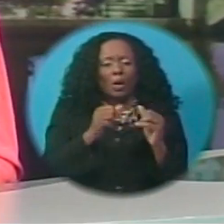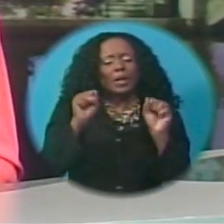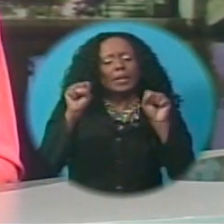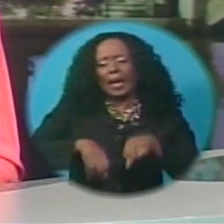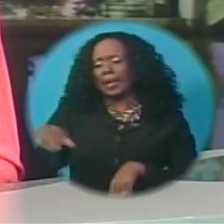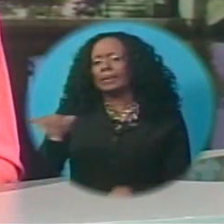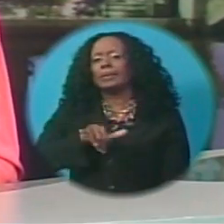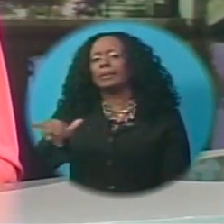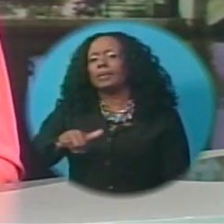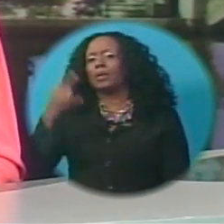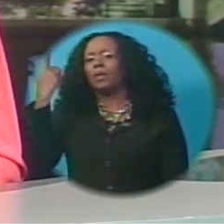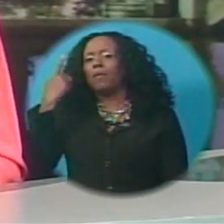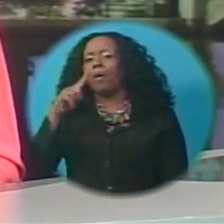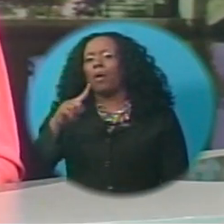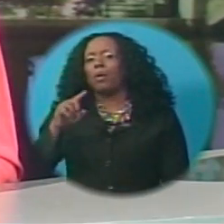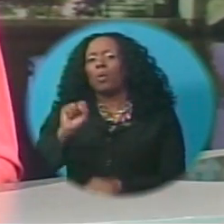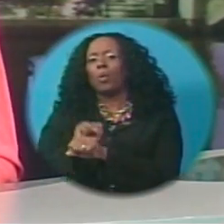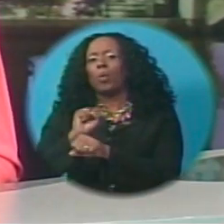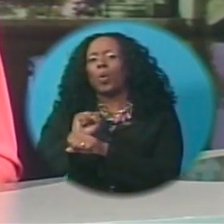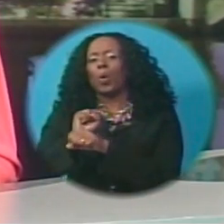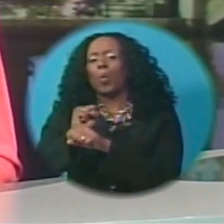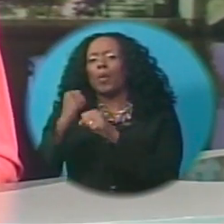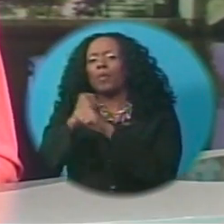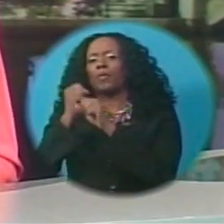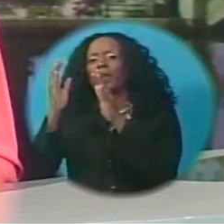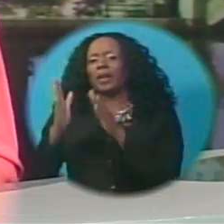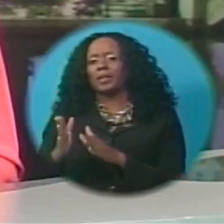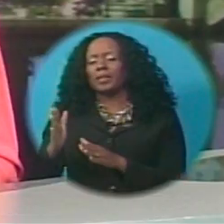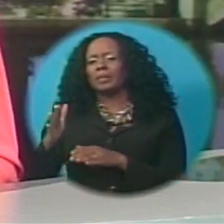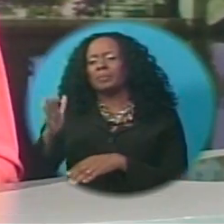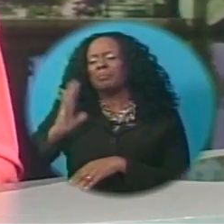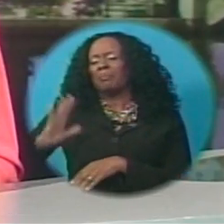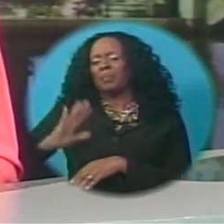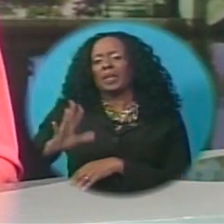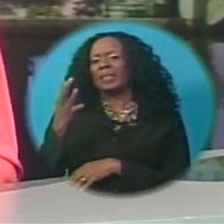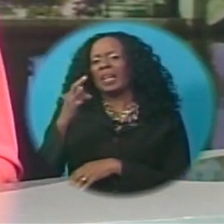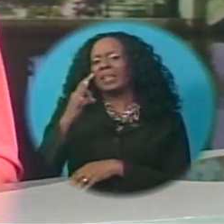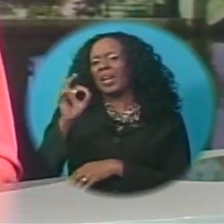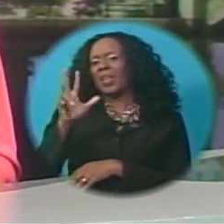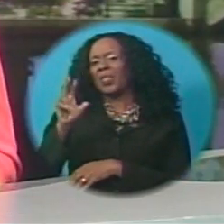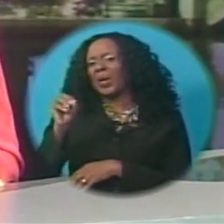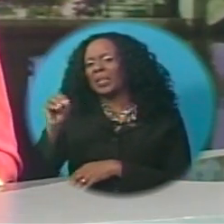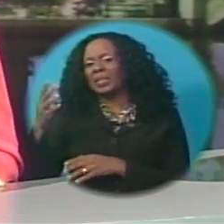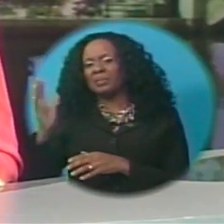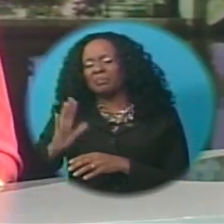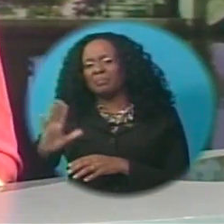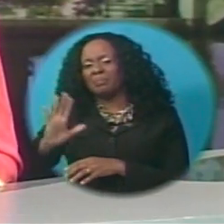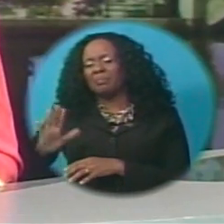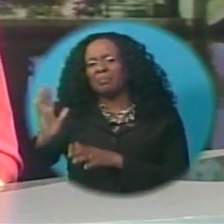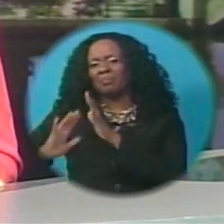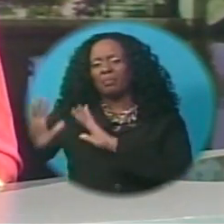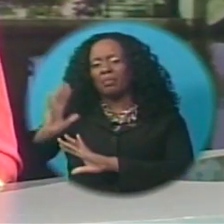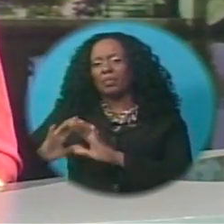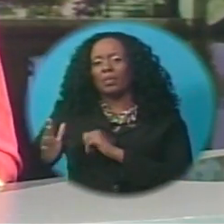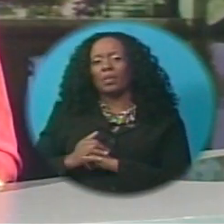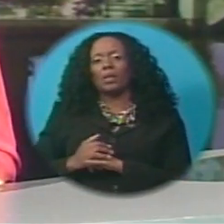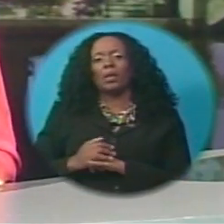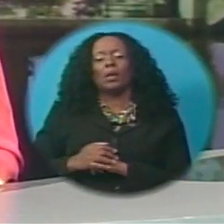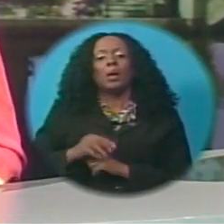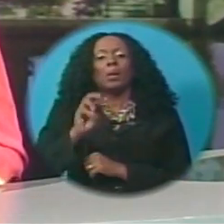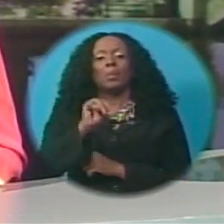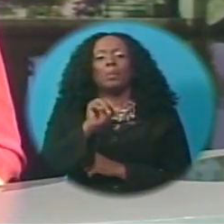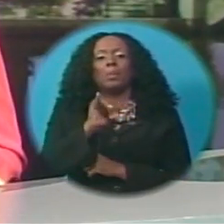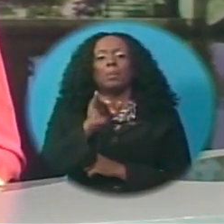the 1930s. This is the view of opposition leader Mia Mottley during her address to the commemorative flower-laying